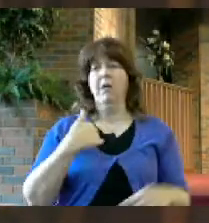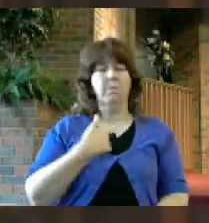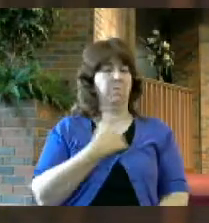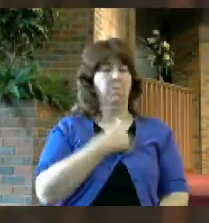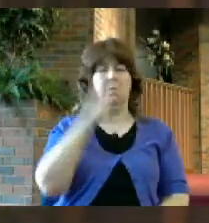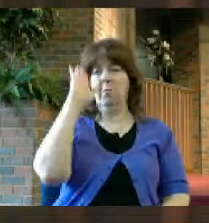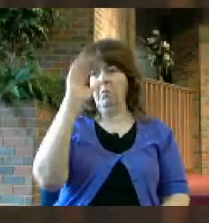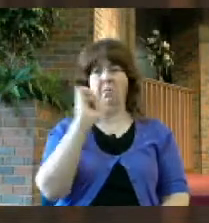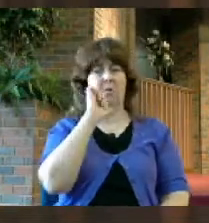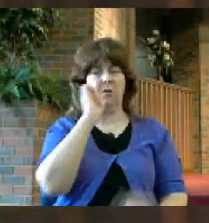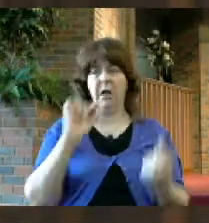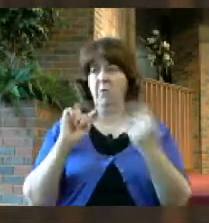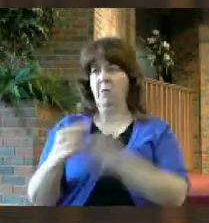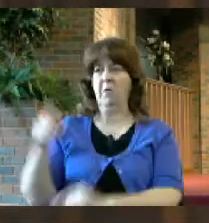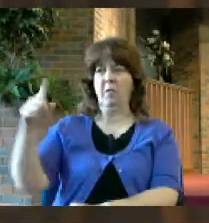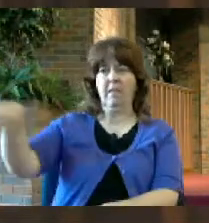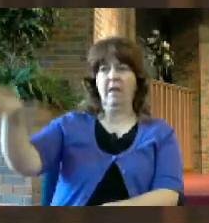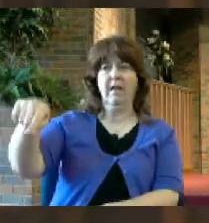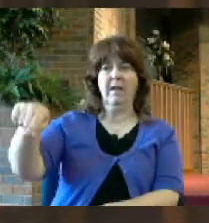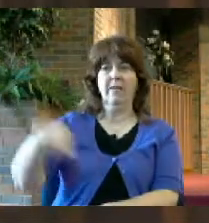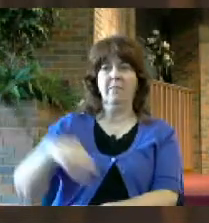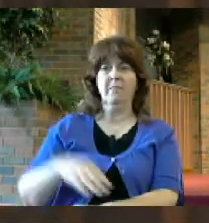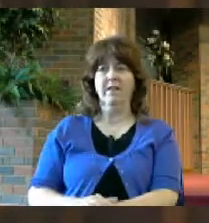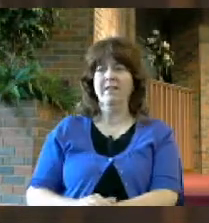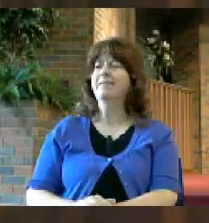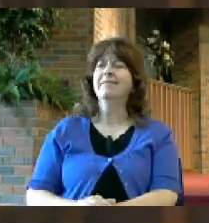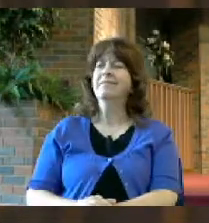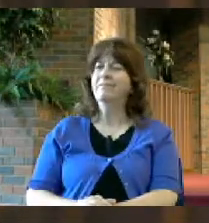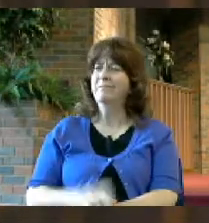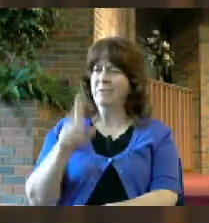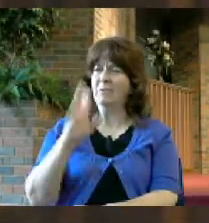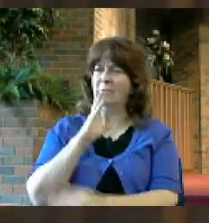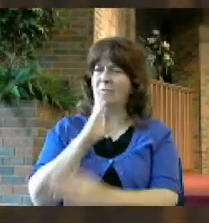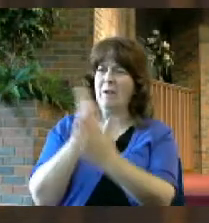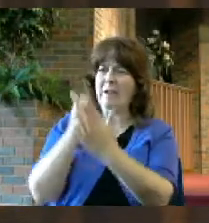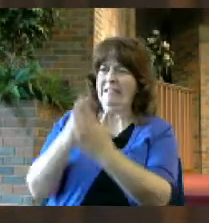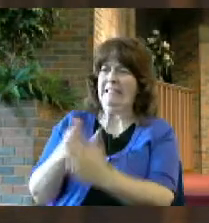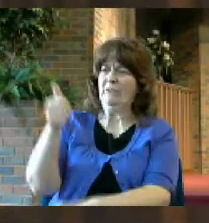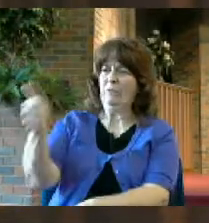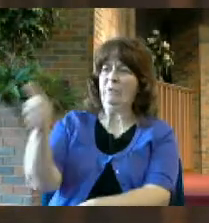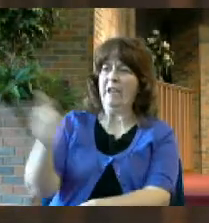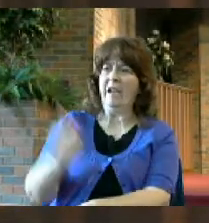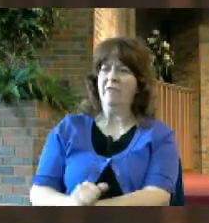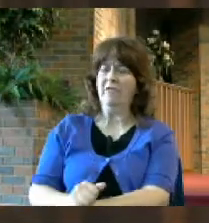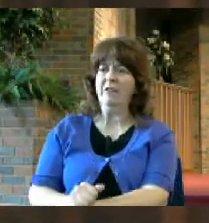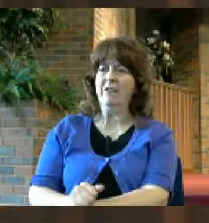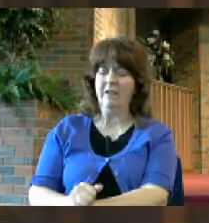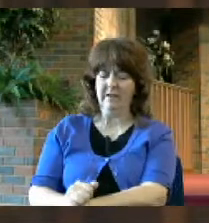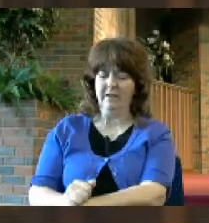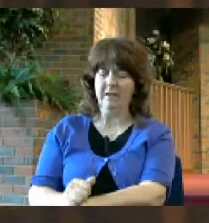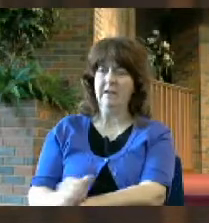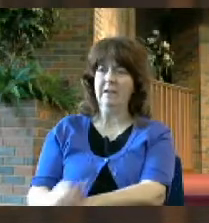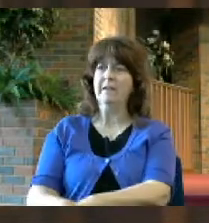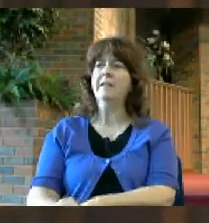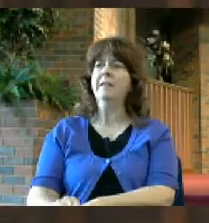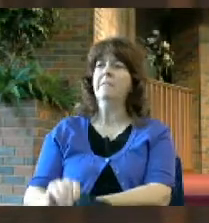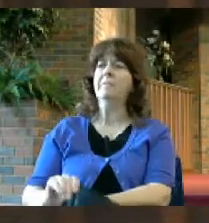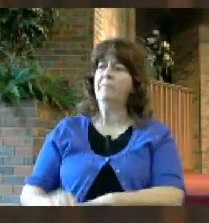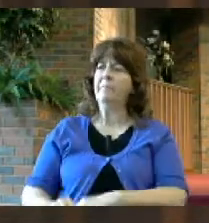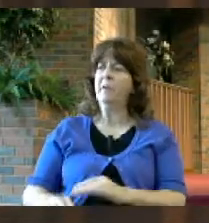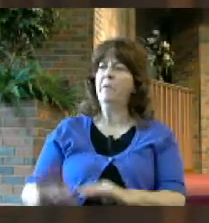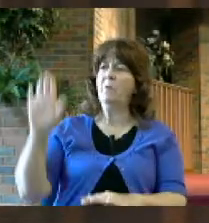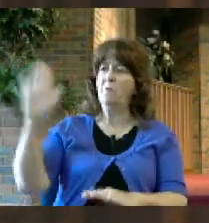you are witnesses against yourself that you are sons of those who murdered the